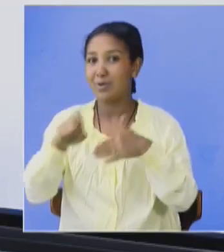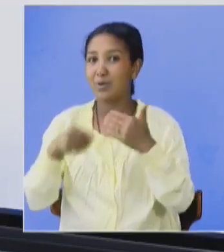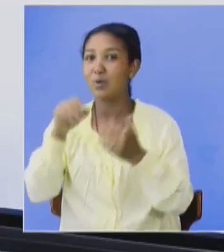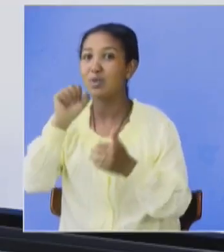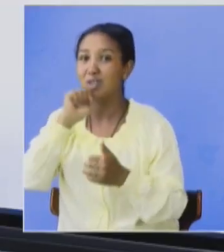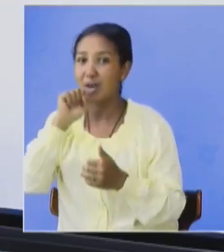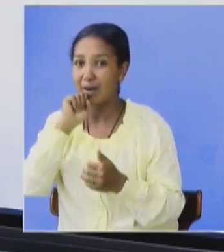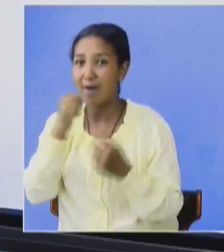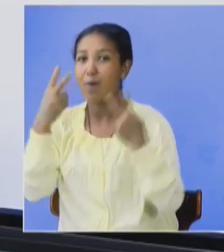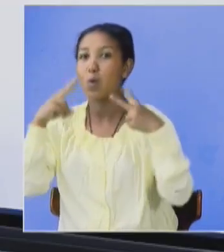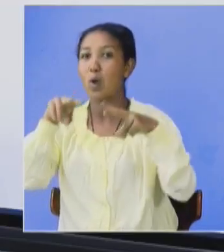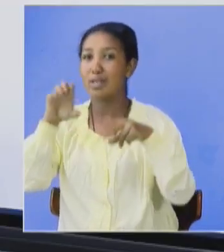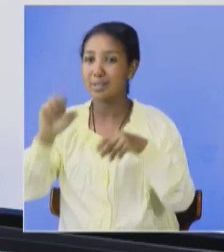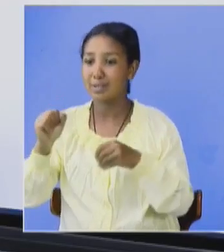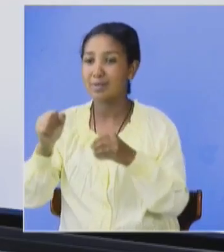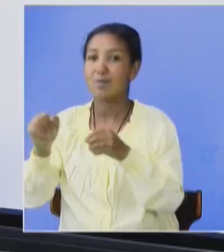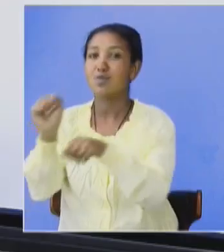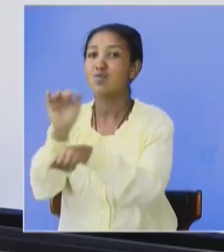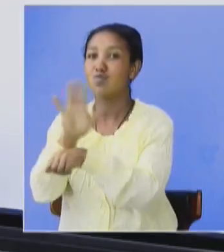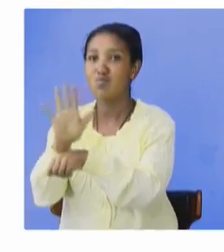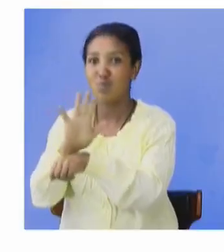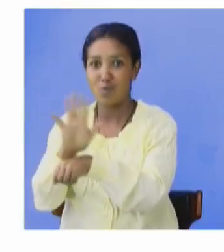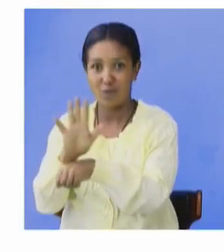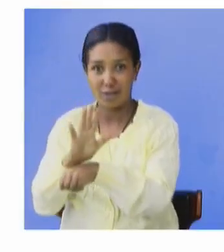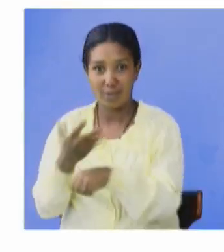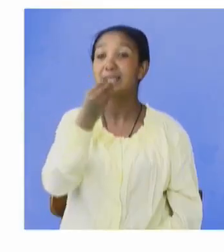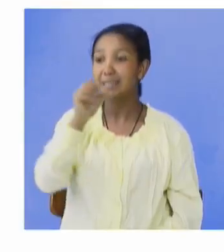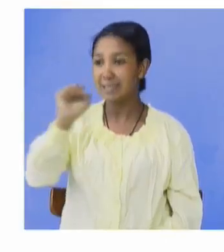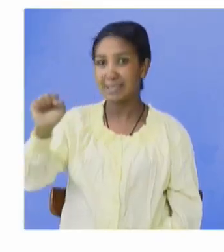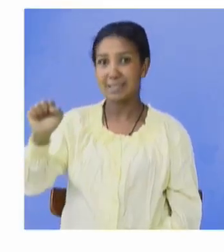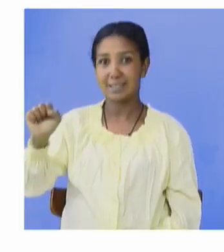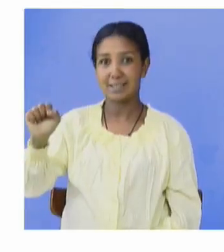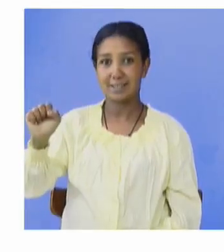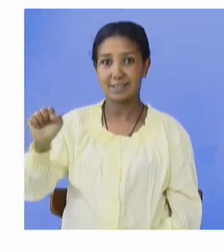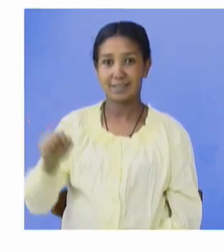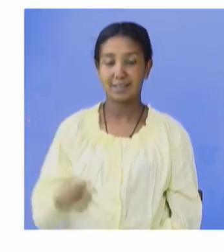Sarah watches movie. Let us keep going, students.